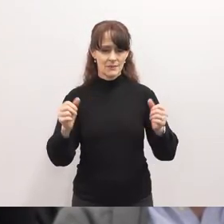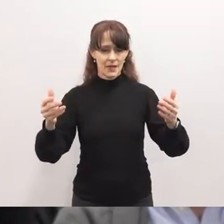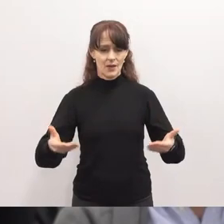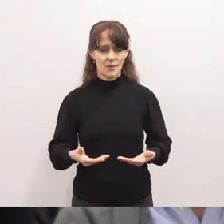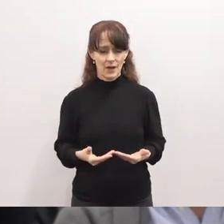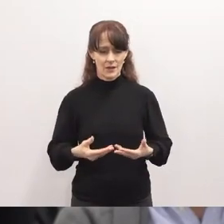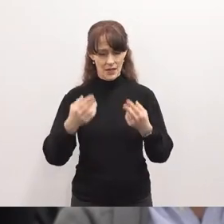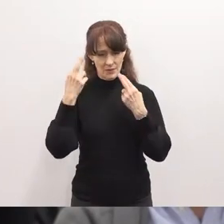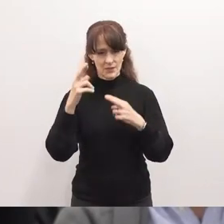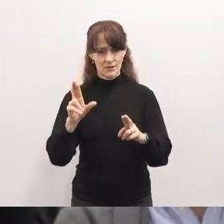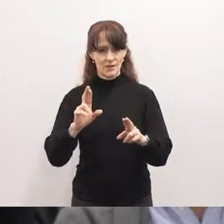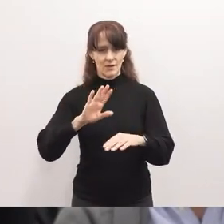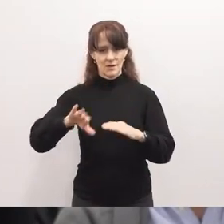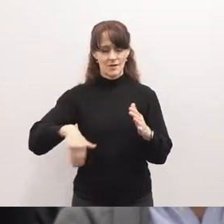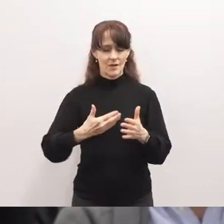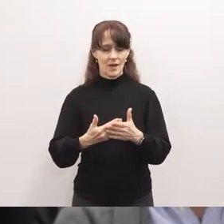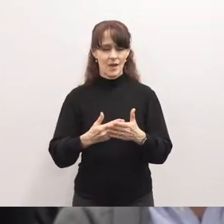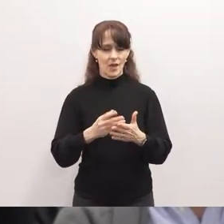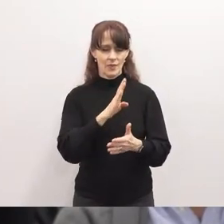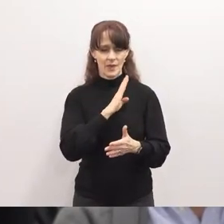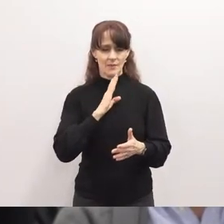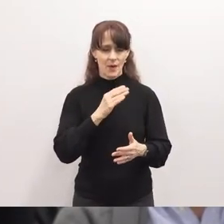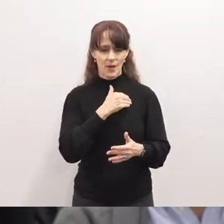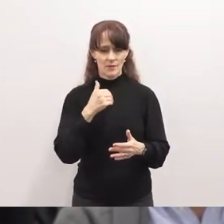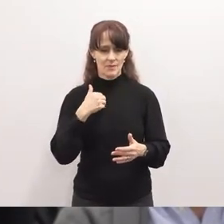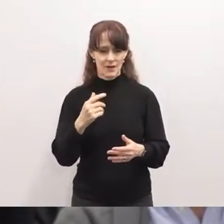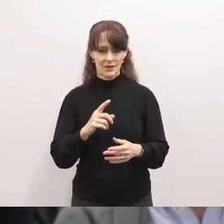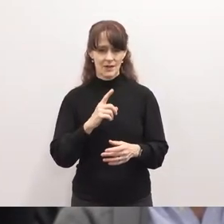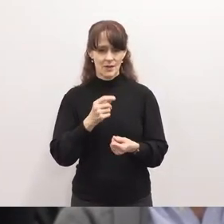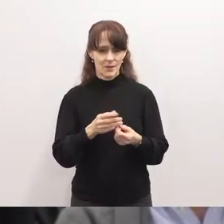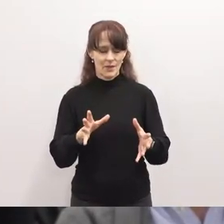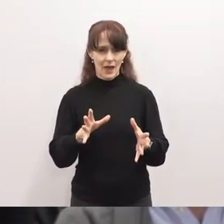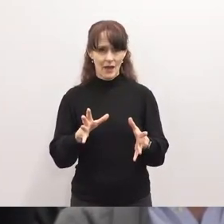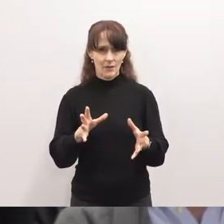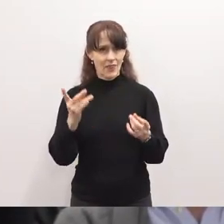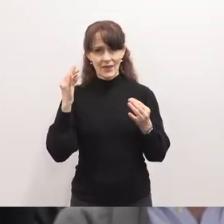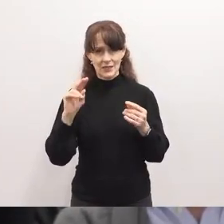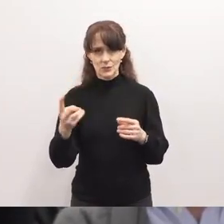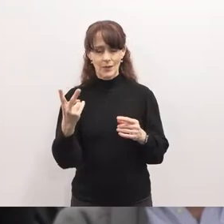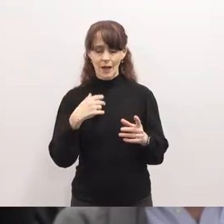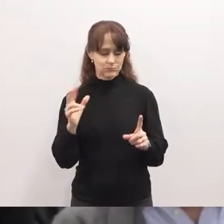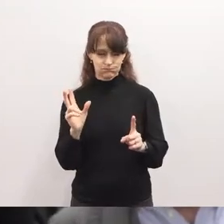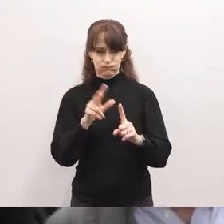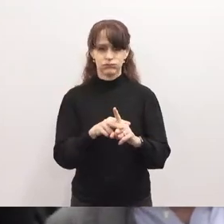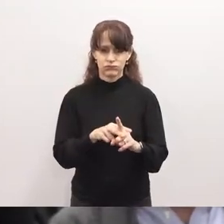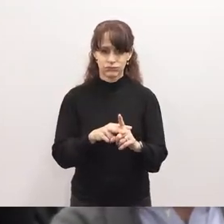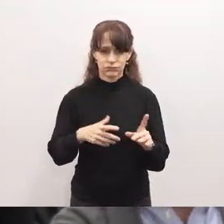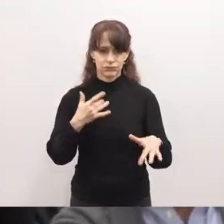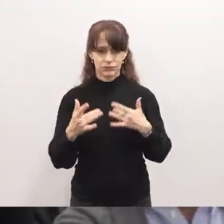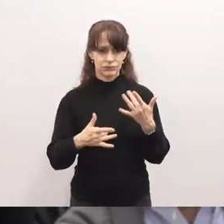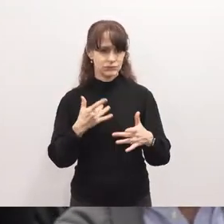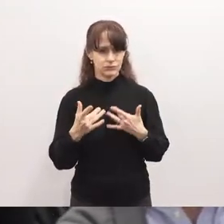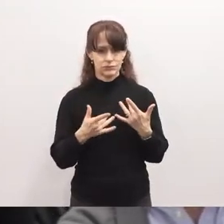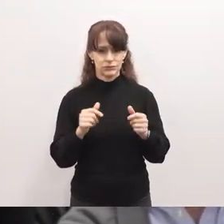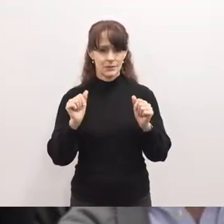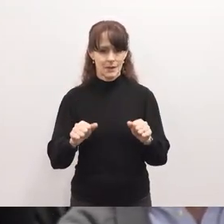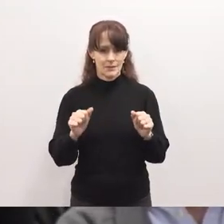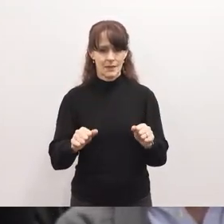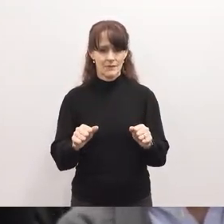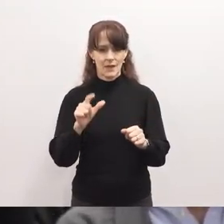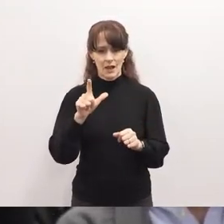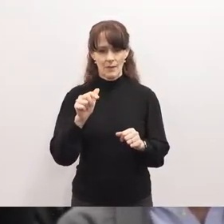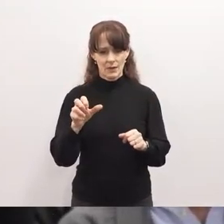and respected by all of the board members. So essentially, without hesitation, I applied at the prospect of being Long